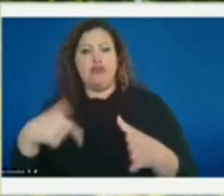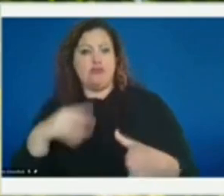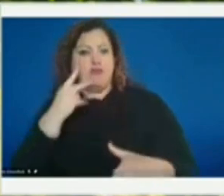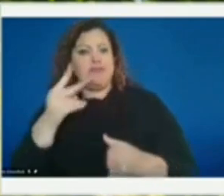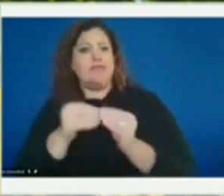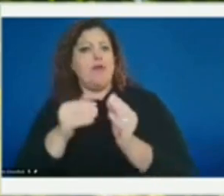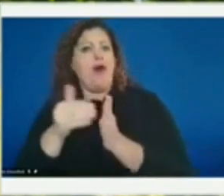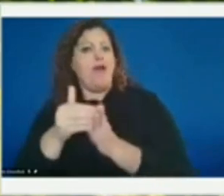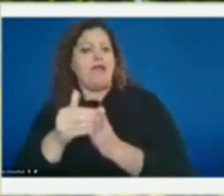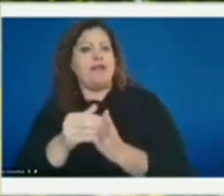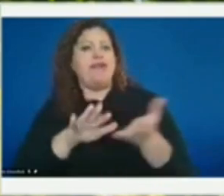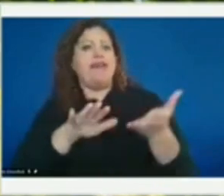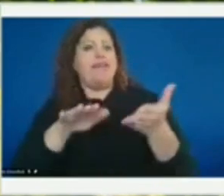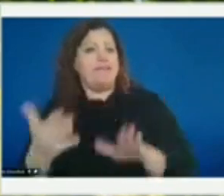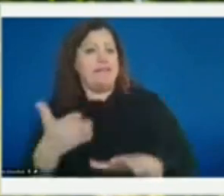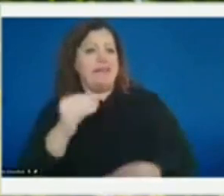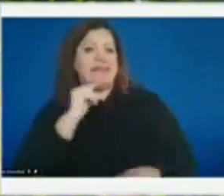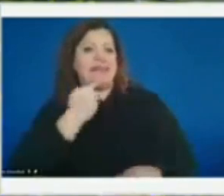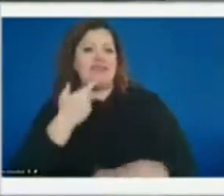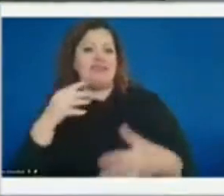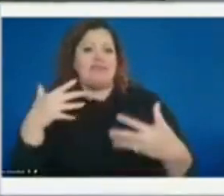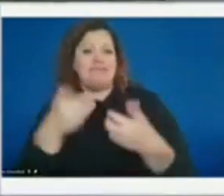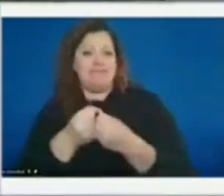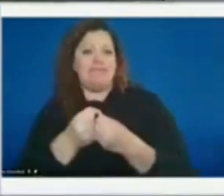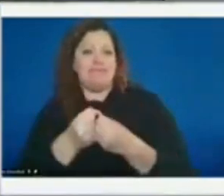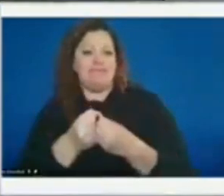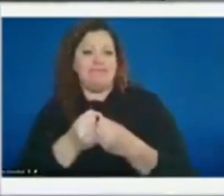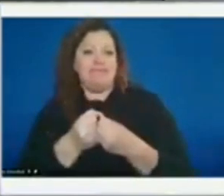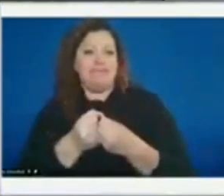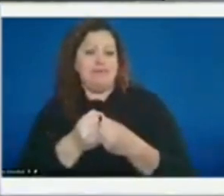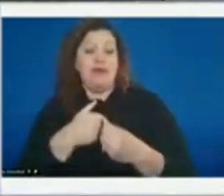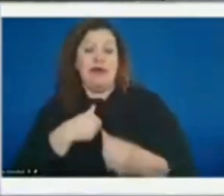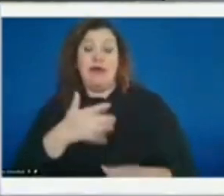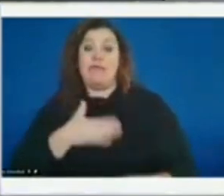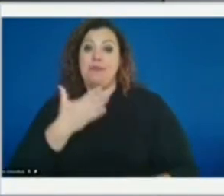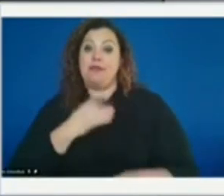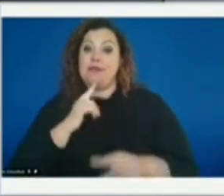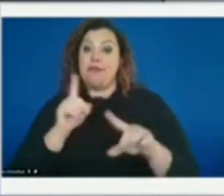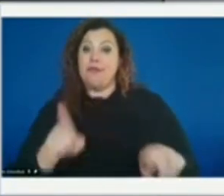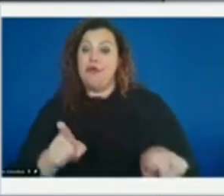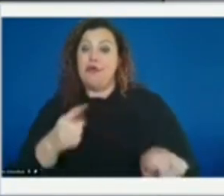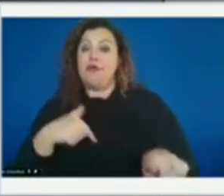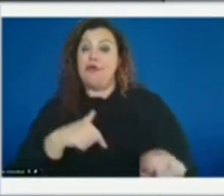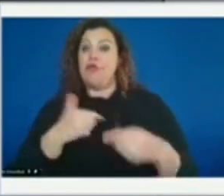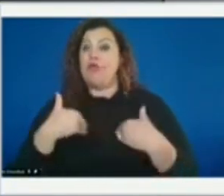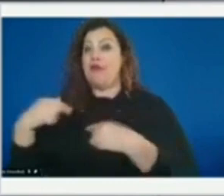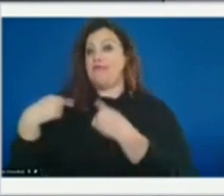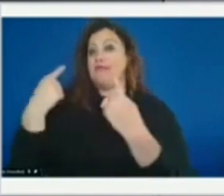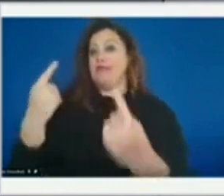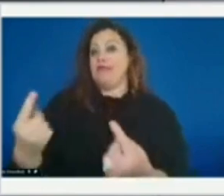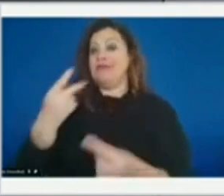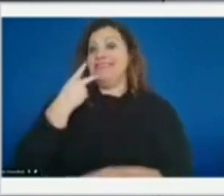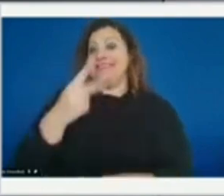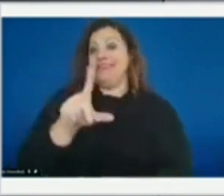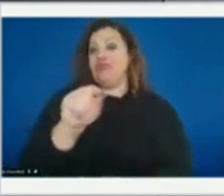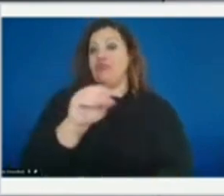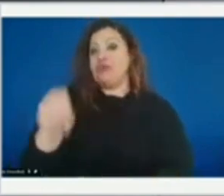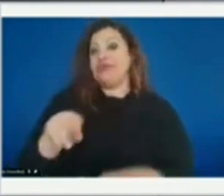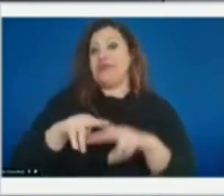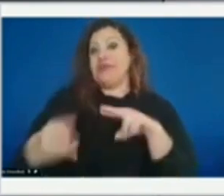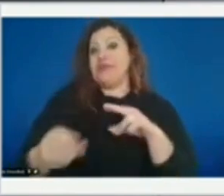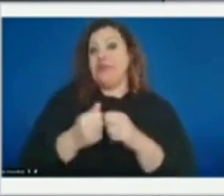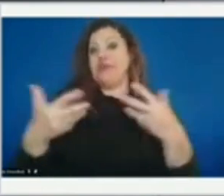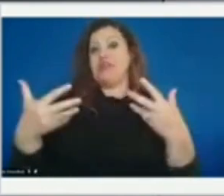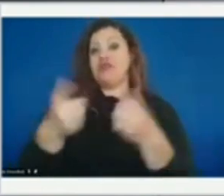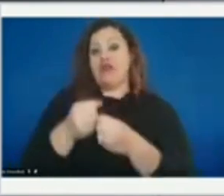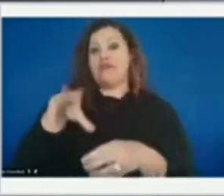and serious injury crashes. I am pleased to report that we have year-to-date seen a 20% decrease in crashes involving